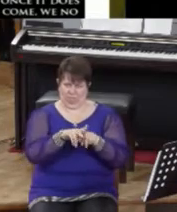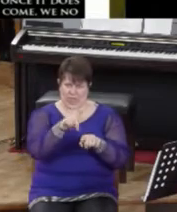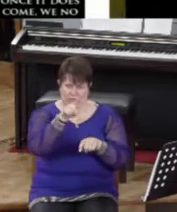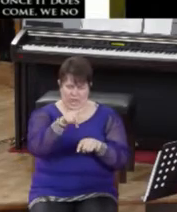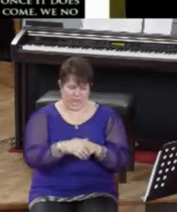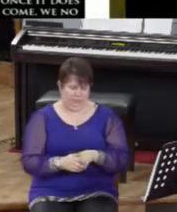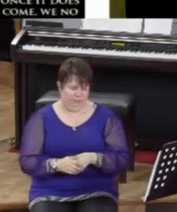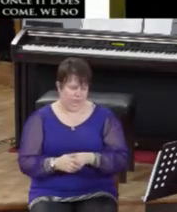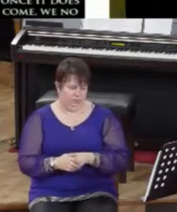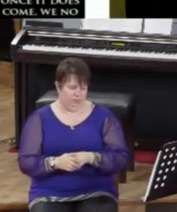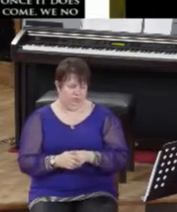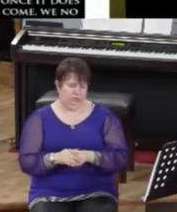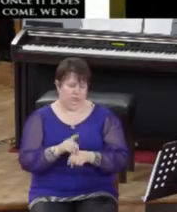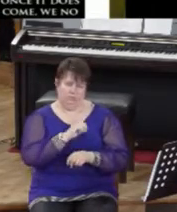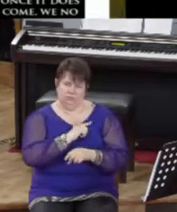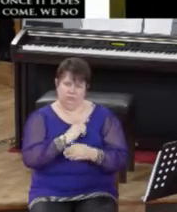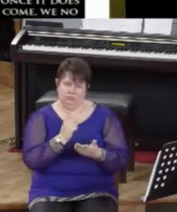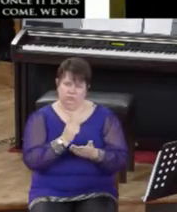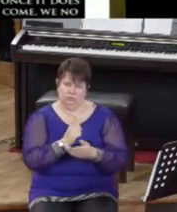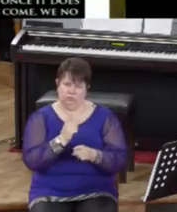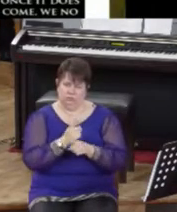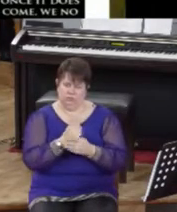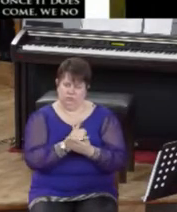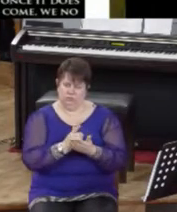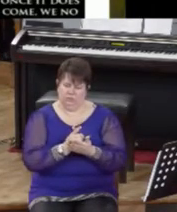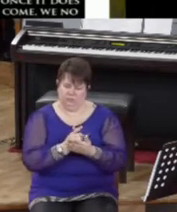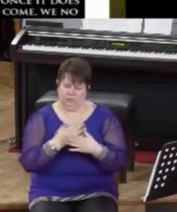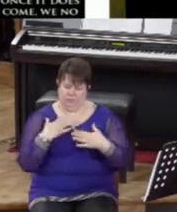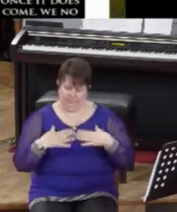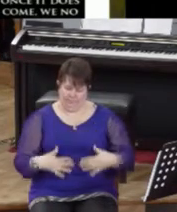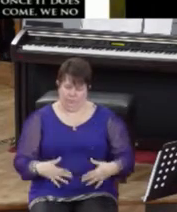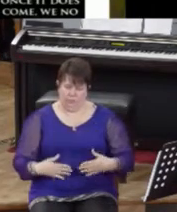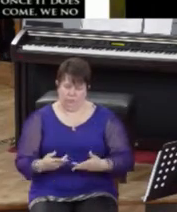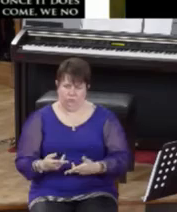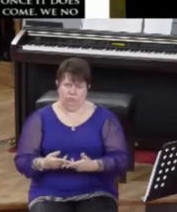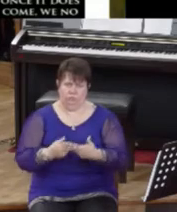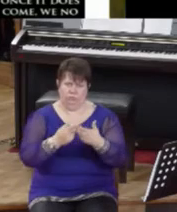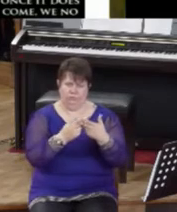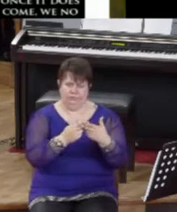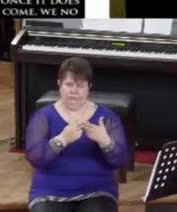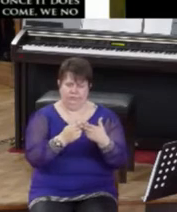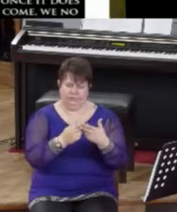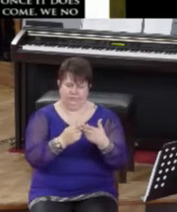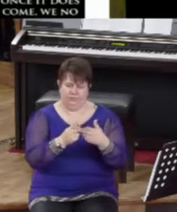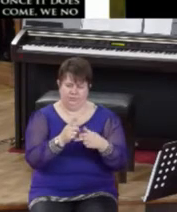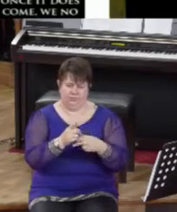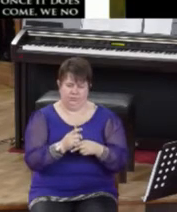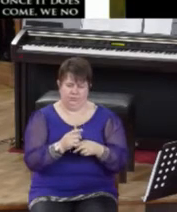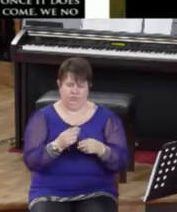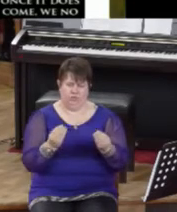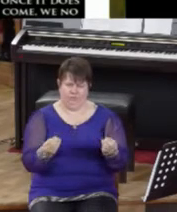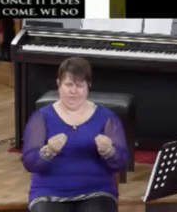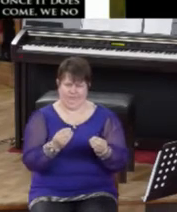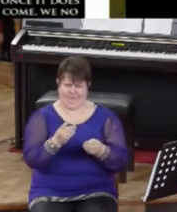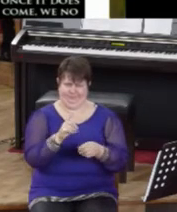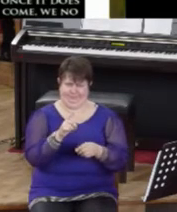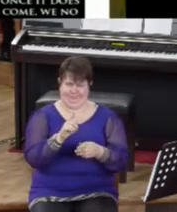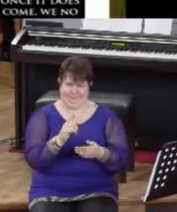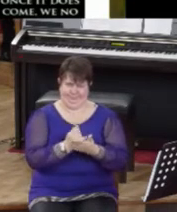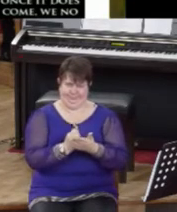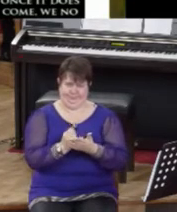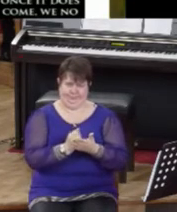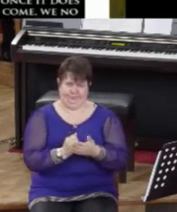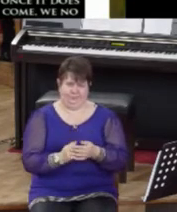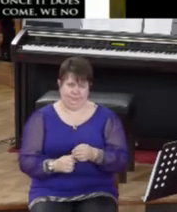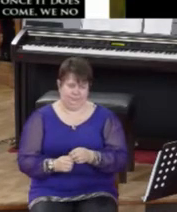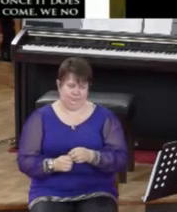Because he spoke about a bodily resurrection, the Greeks sneered at him. Because all